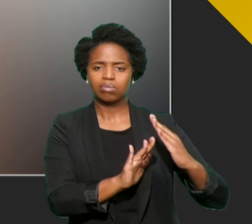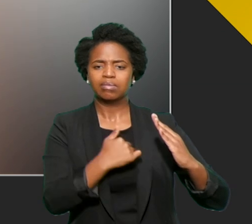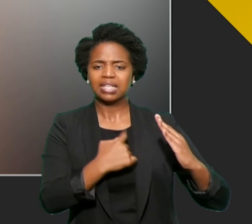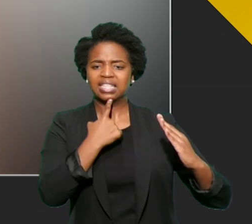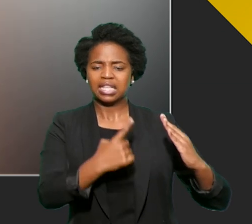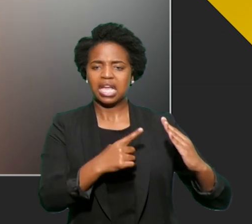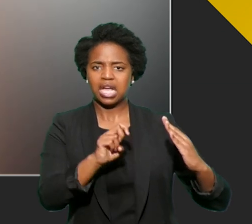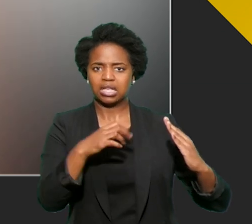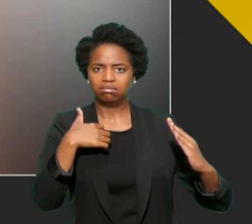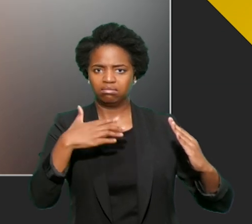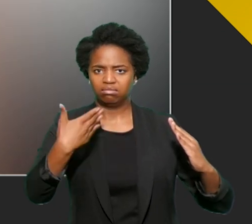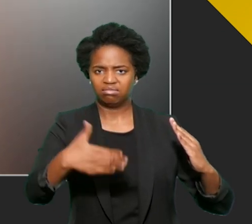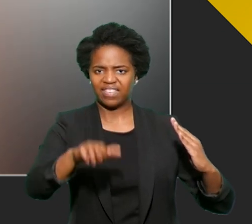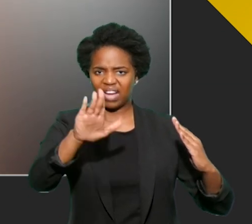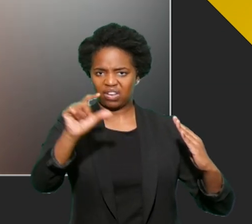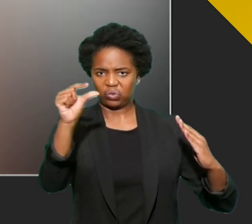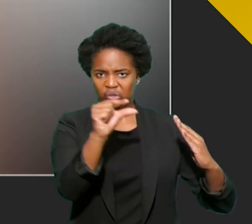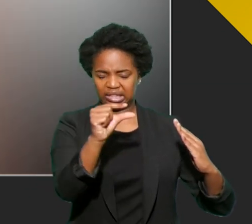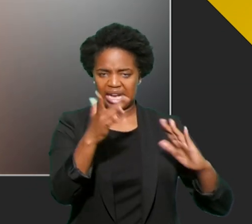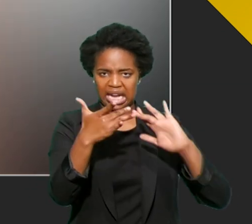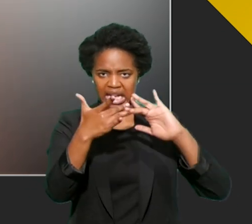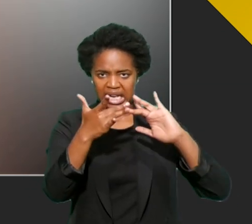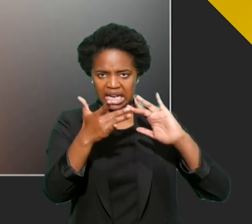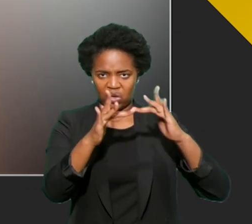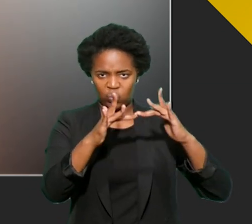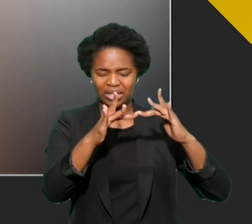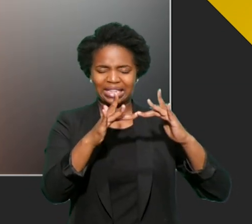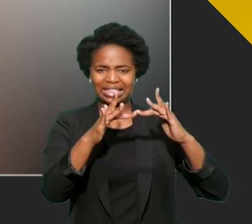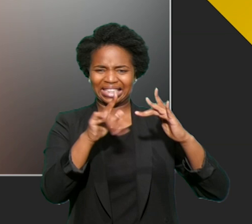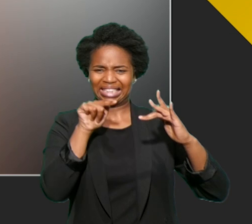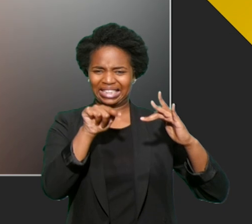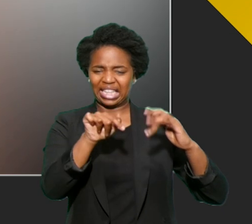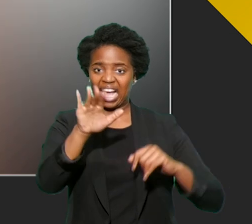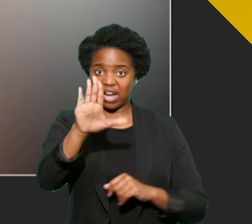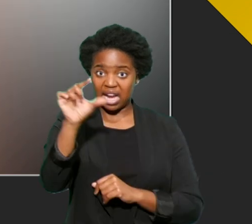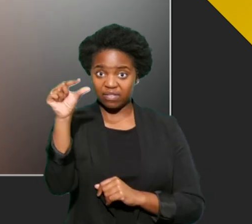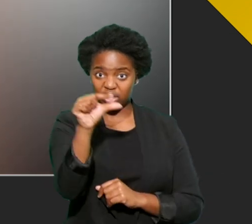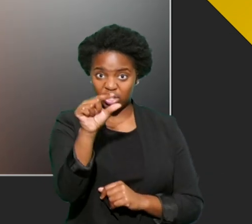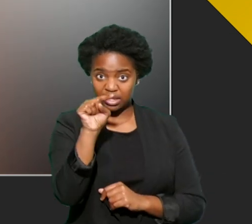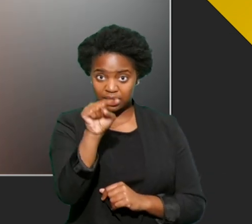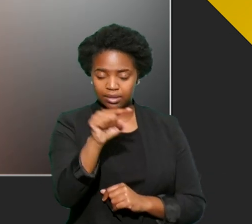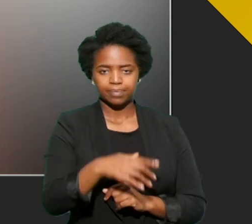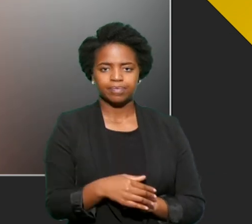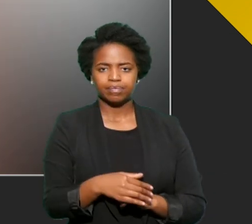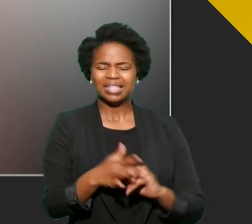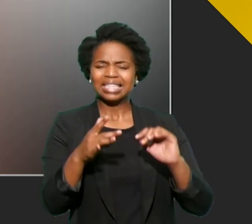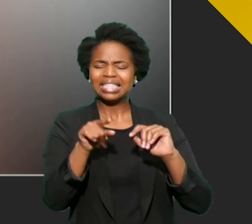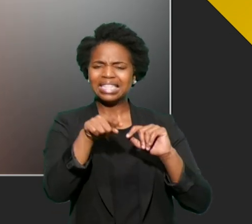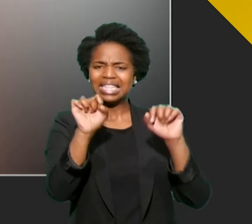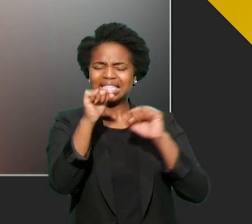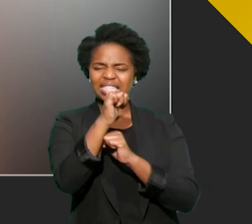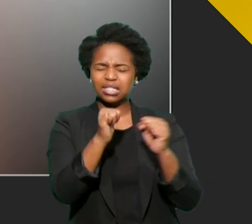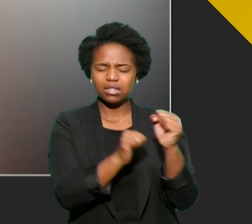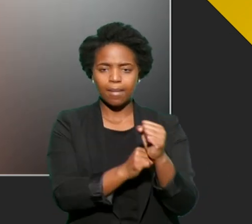a 5G network system. Besides the fact that the 5G network system will